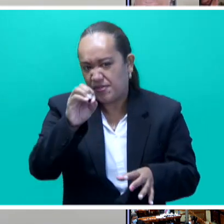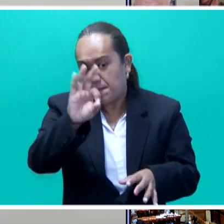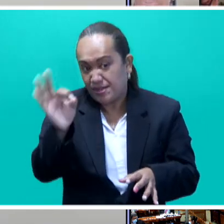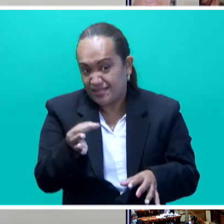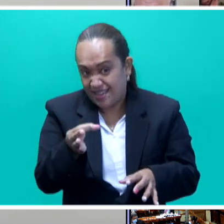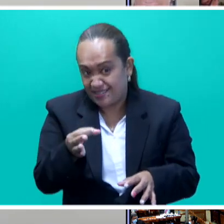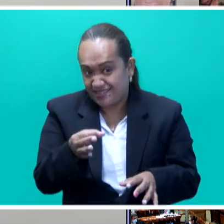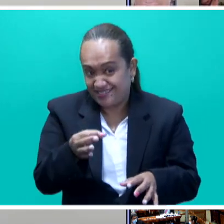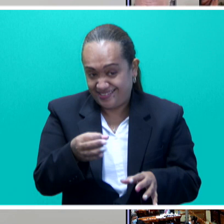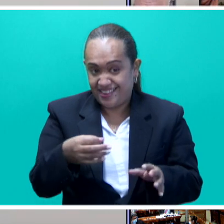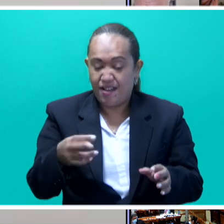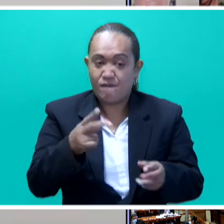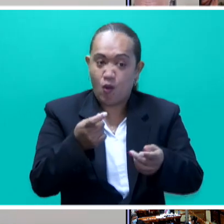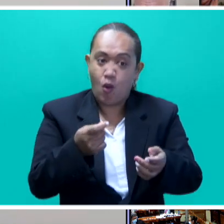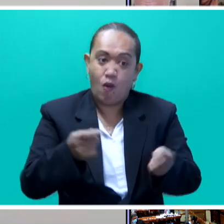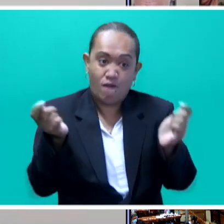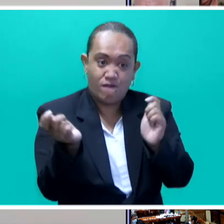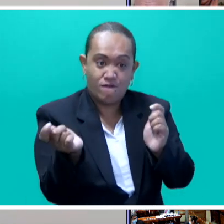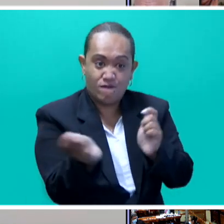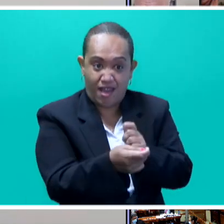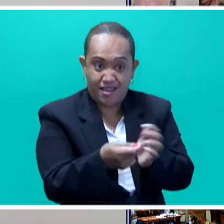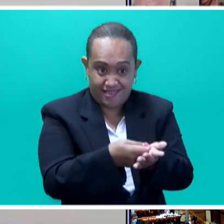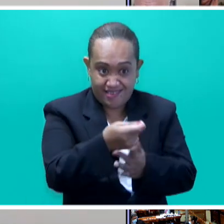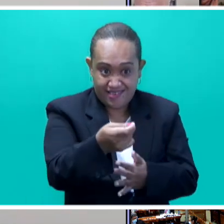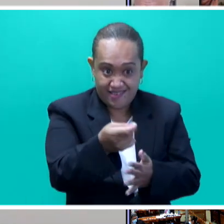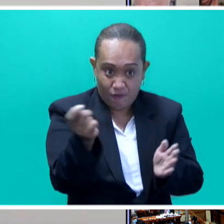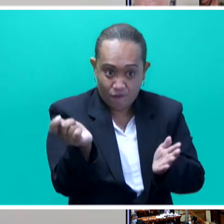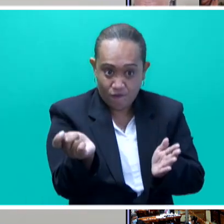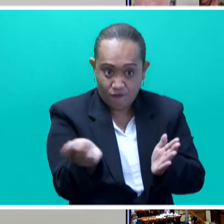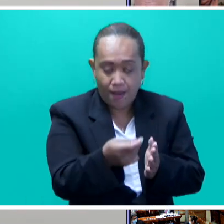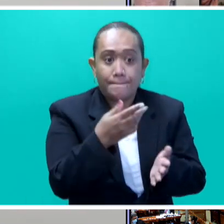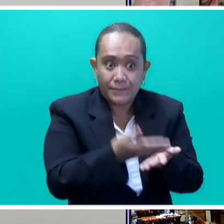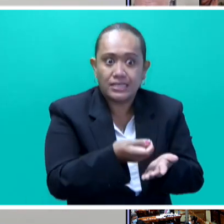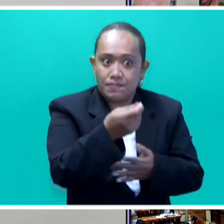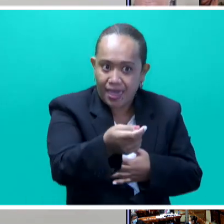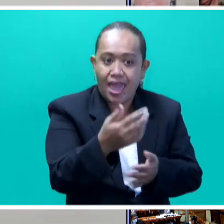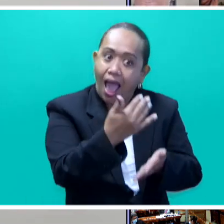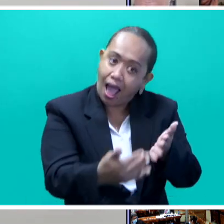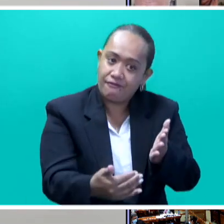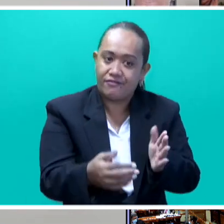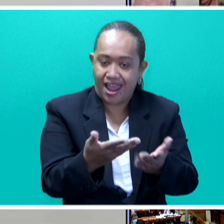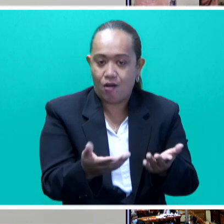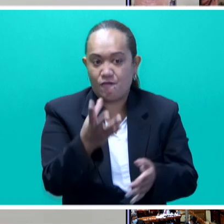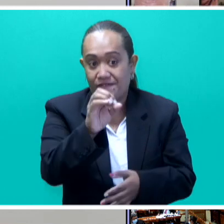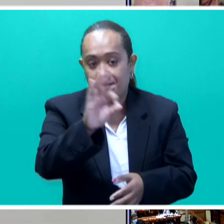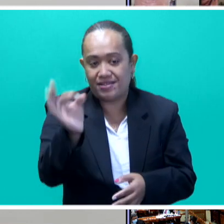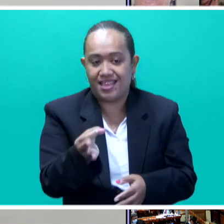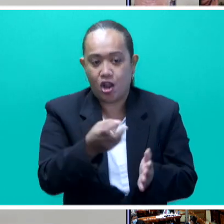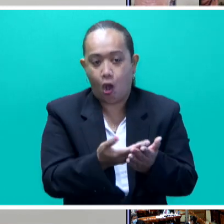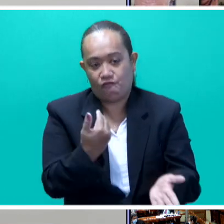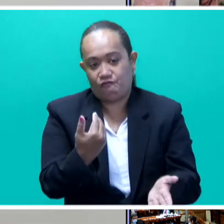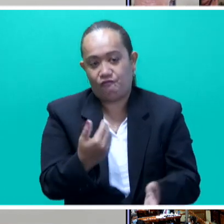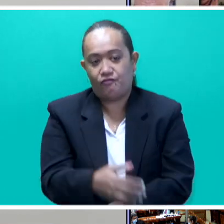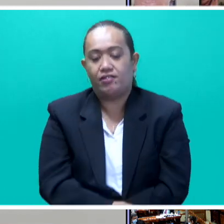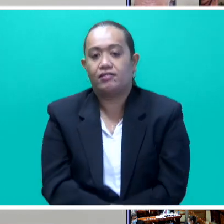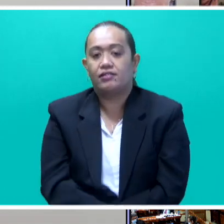infringement notices. And I urge those who are yet to clear their fines to please come forward and do so. Mr. Speaker, sir, you'd recall that the Fijian government on